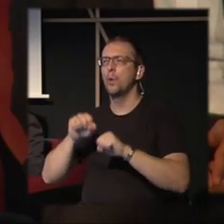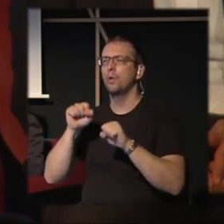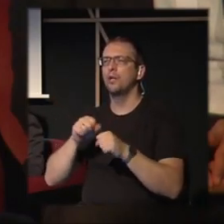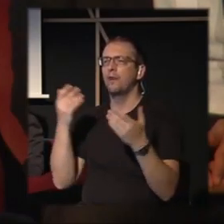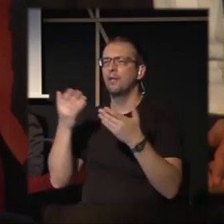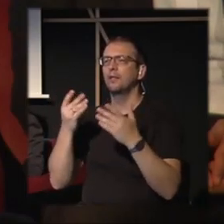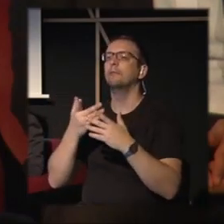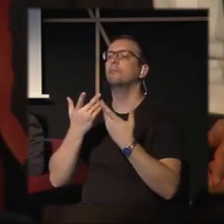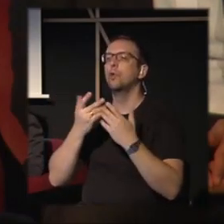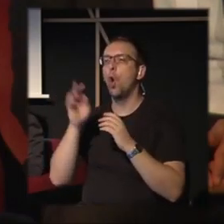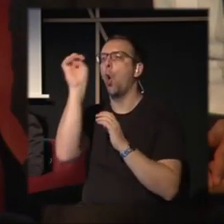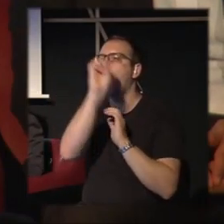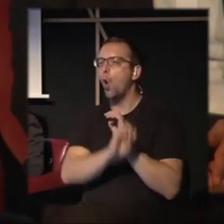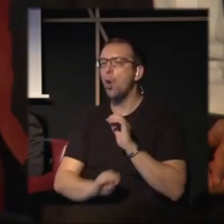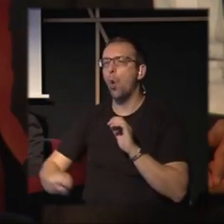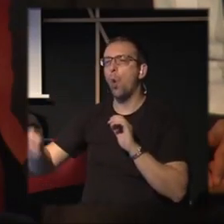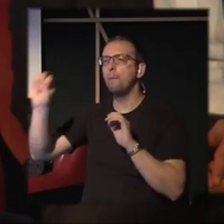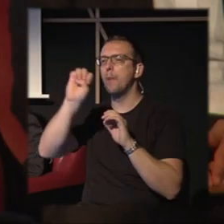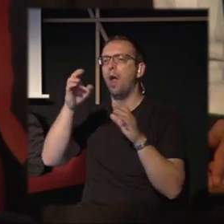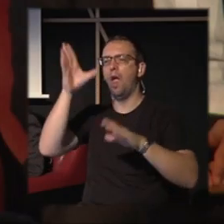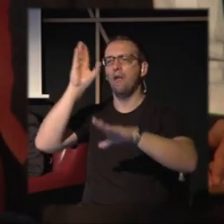year, and it was 2 days,